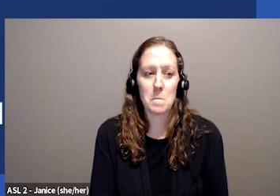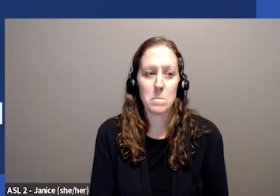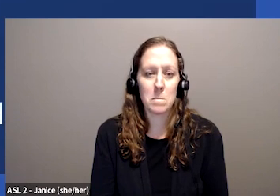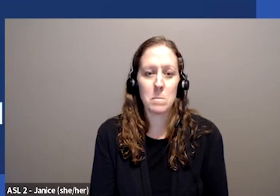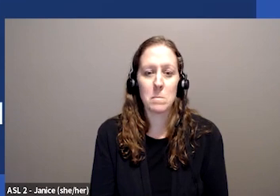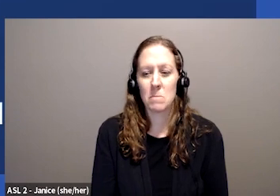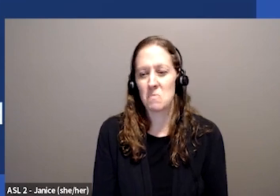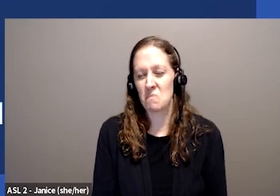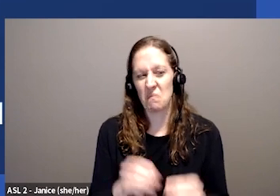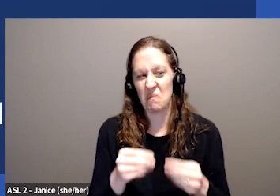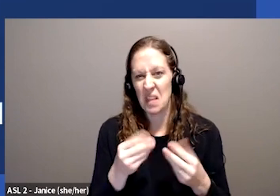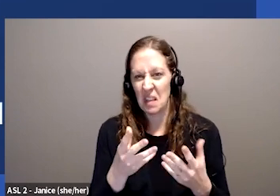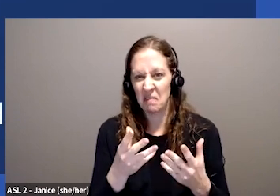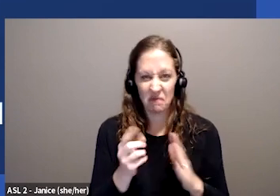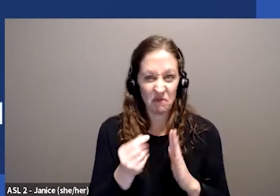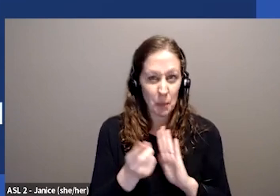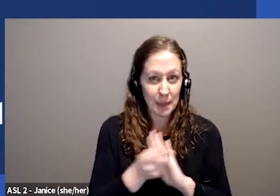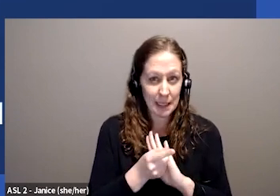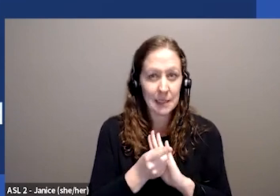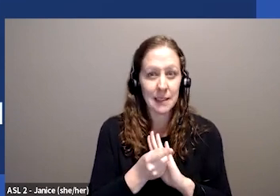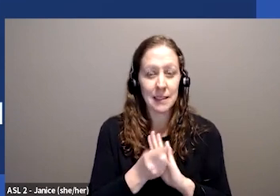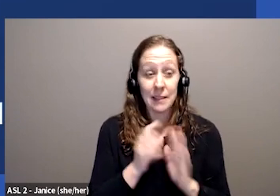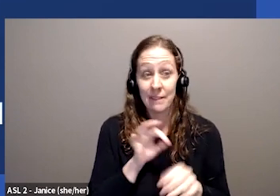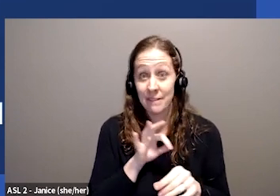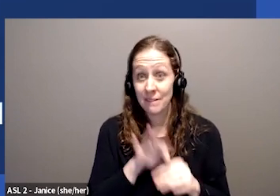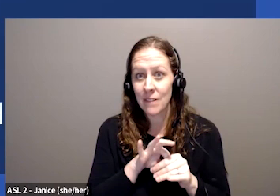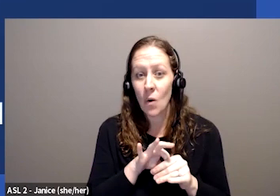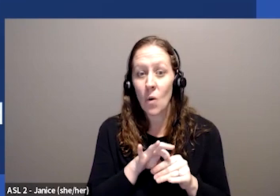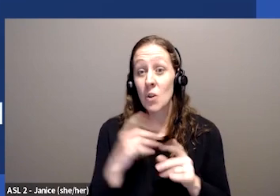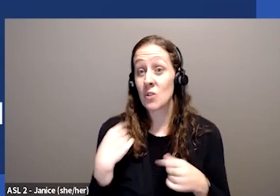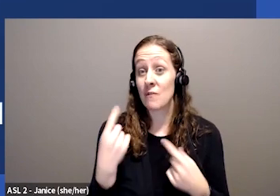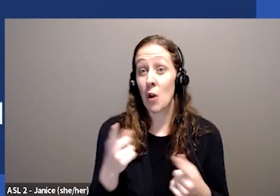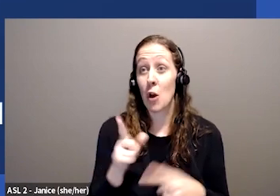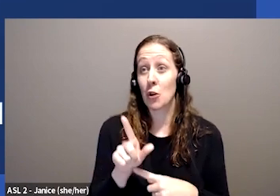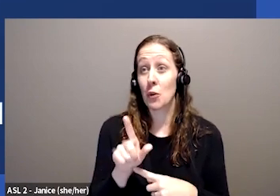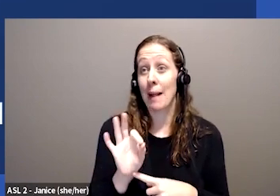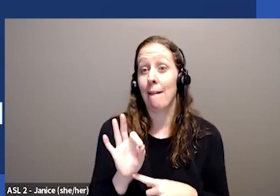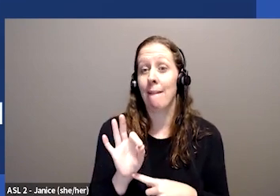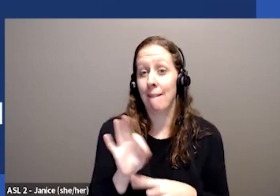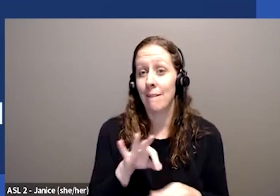So we'll give folks a couple minutes to vote. And so far we have 29 votes.